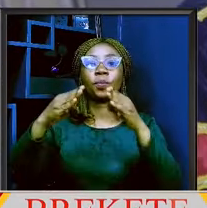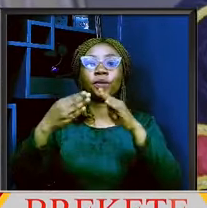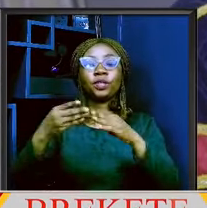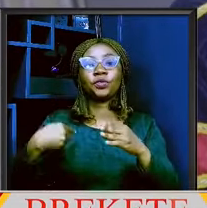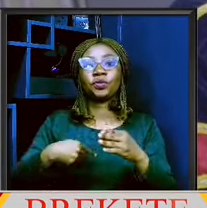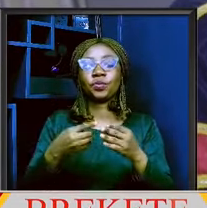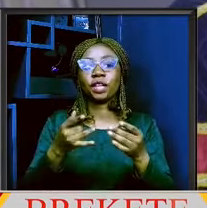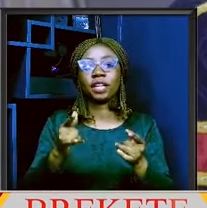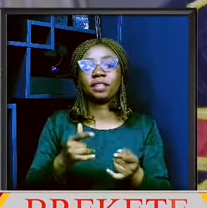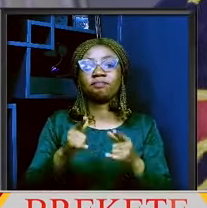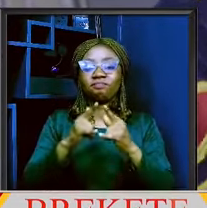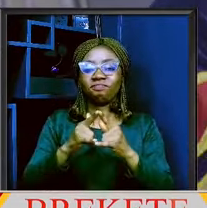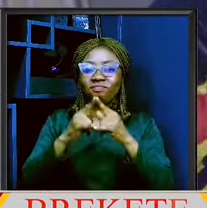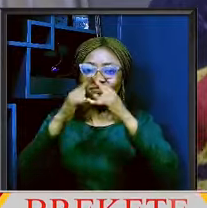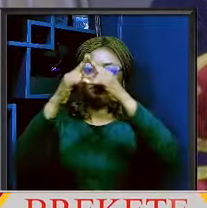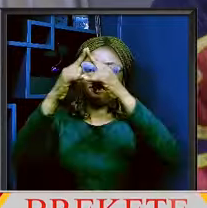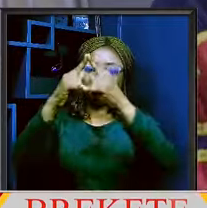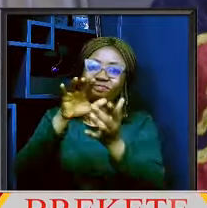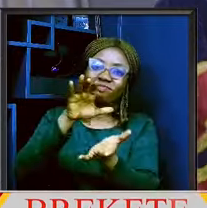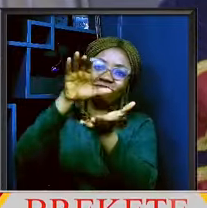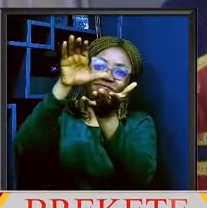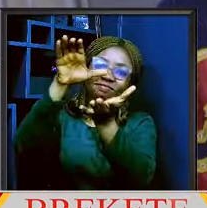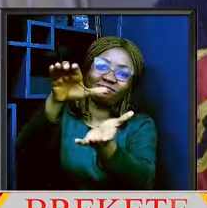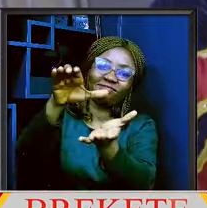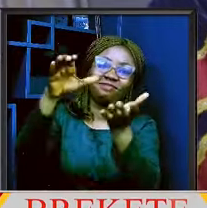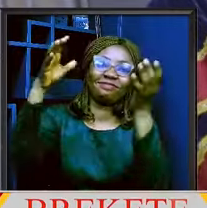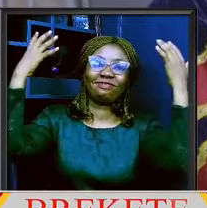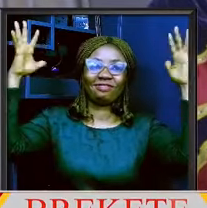this award to you, sir. Thank you, sir.